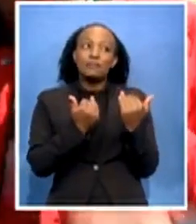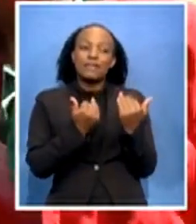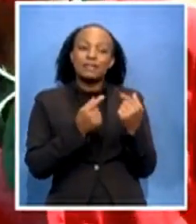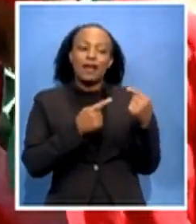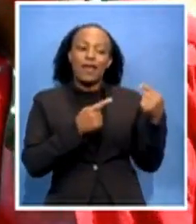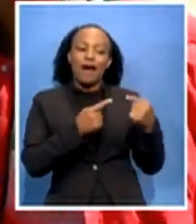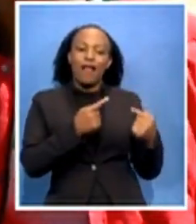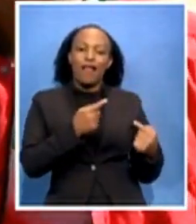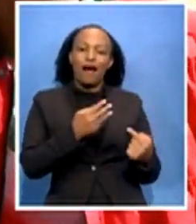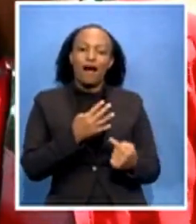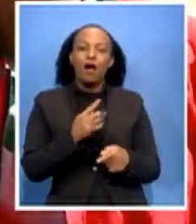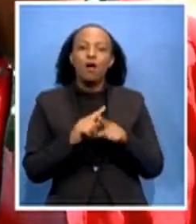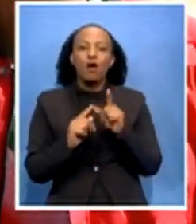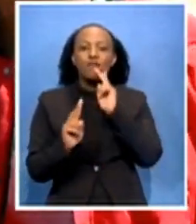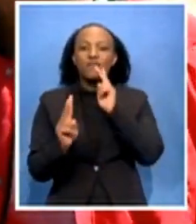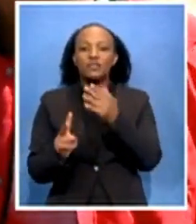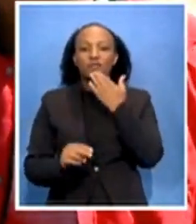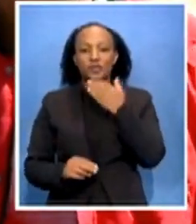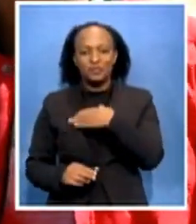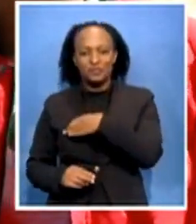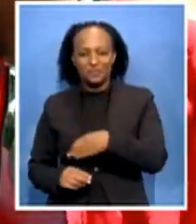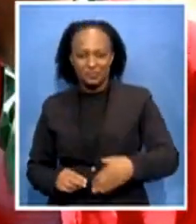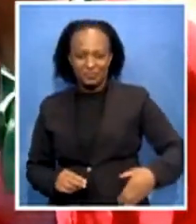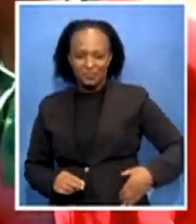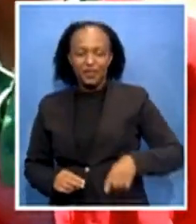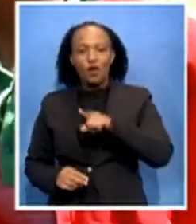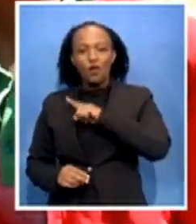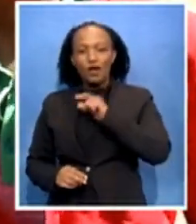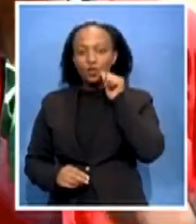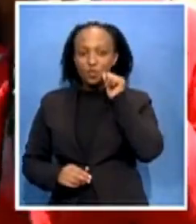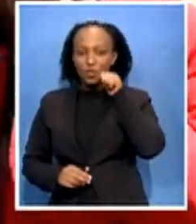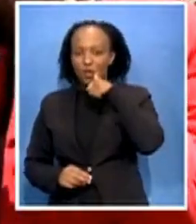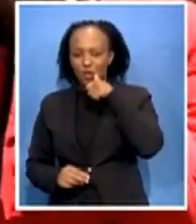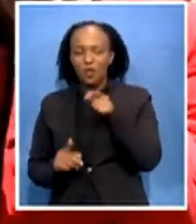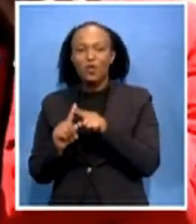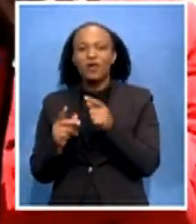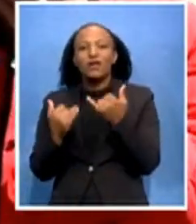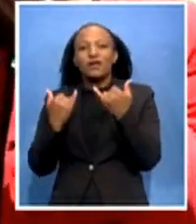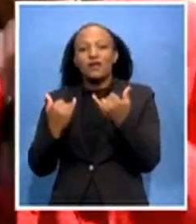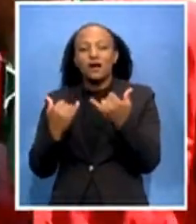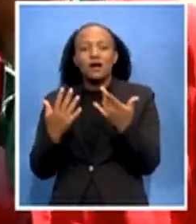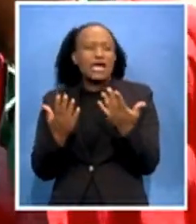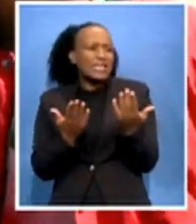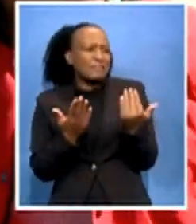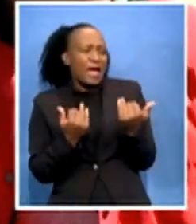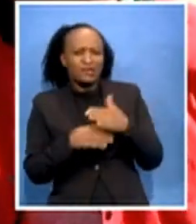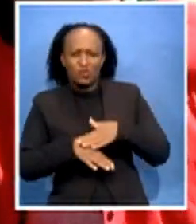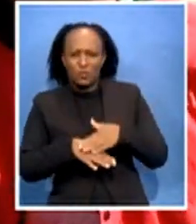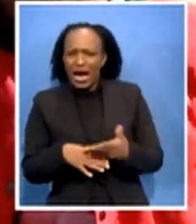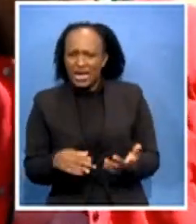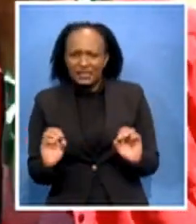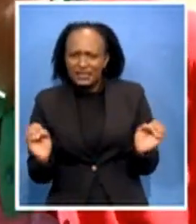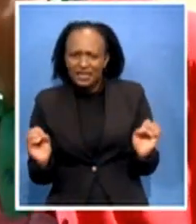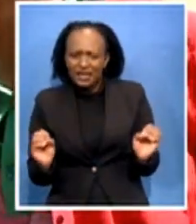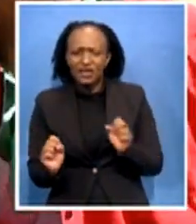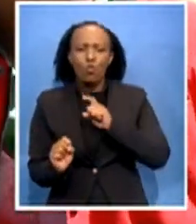Deputy President tomorrow. They are saying that they are really not expecting much because they have seen, even with the previous